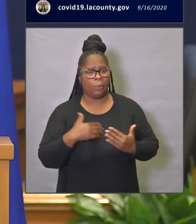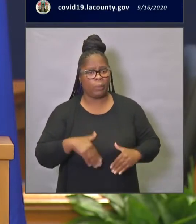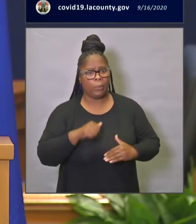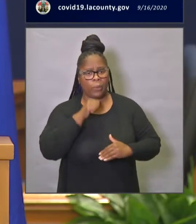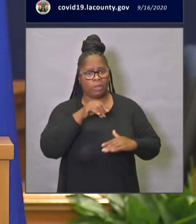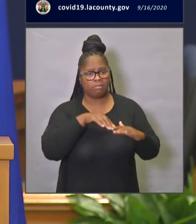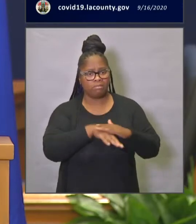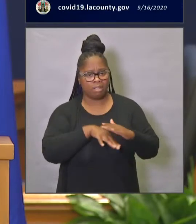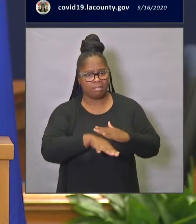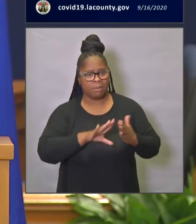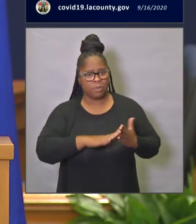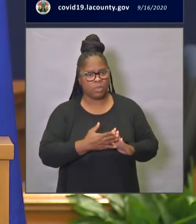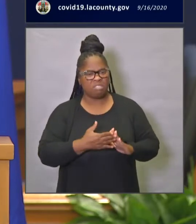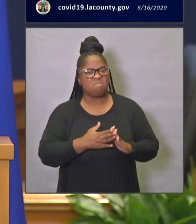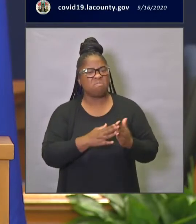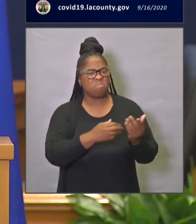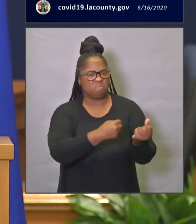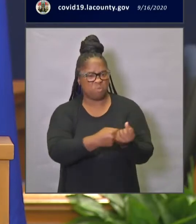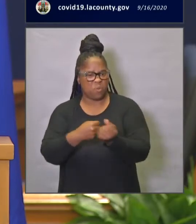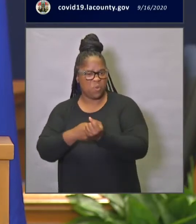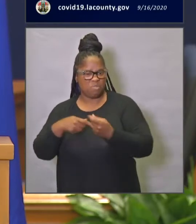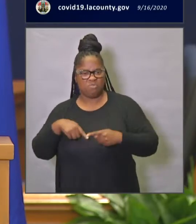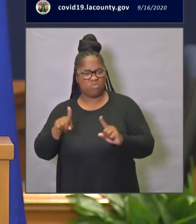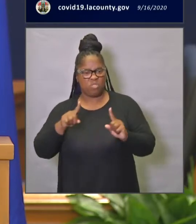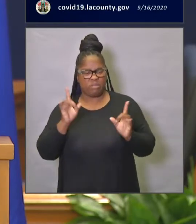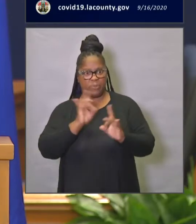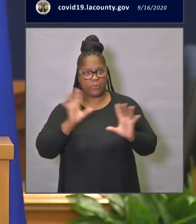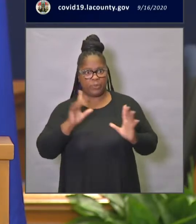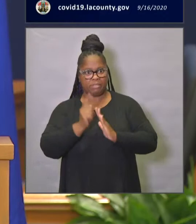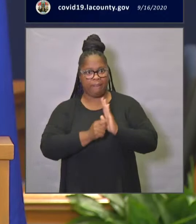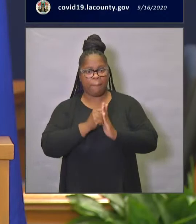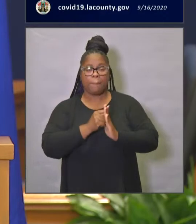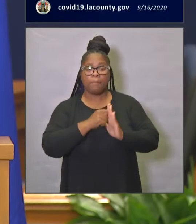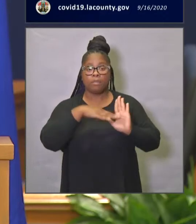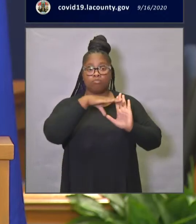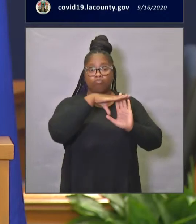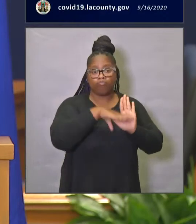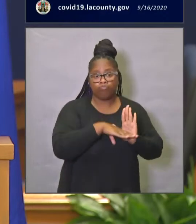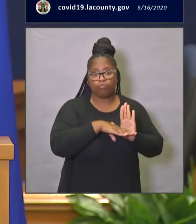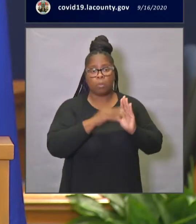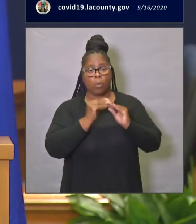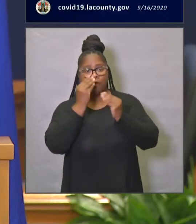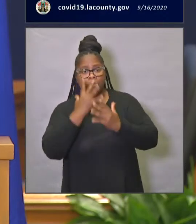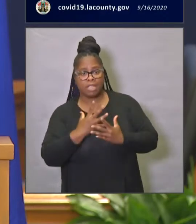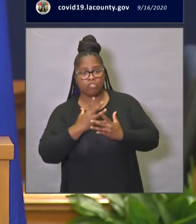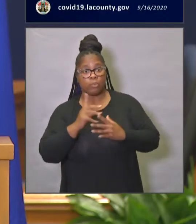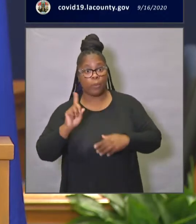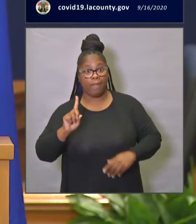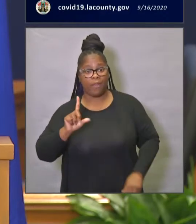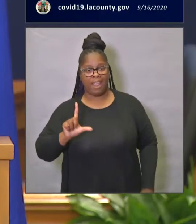supported during this unprecedented time. Guidelines and more information are available at